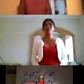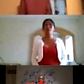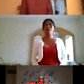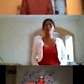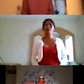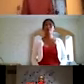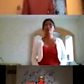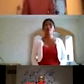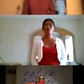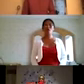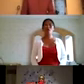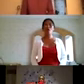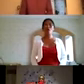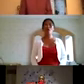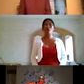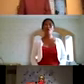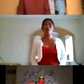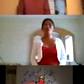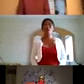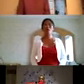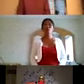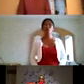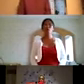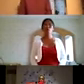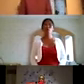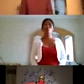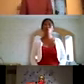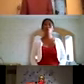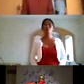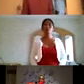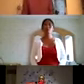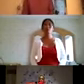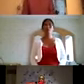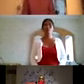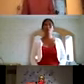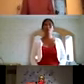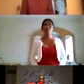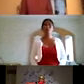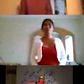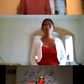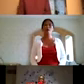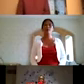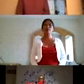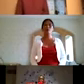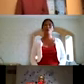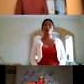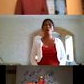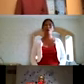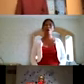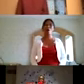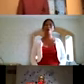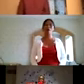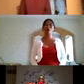scientists employed at the Natural History Museum. She died in Westcliff-on-Sea. Evelyn Cheeseman,